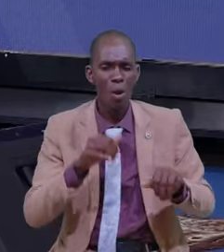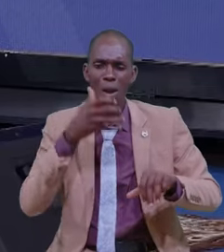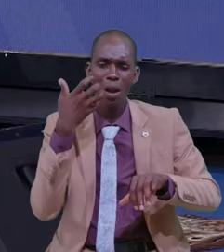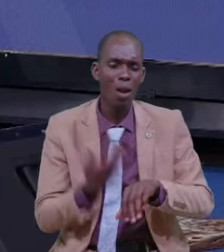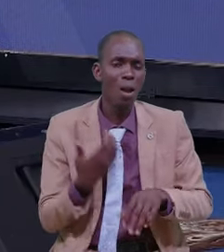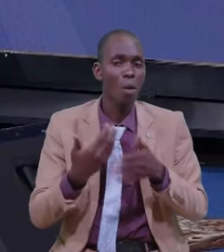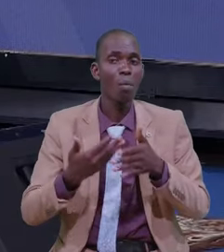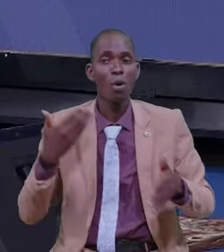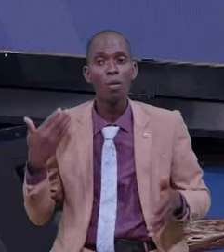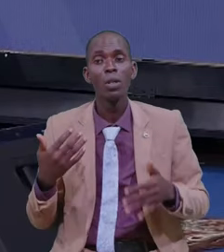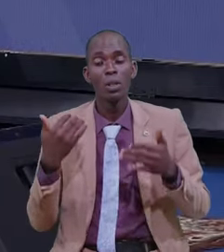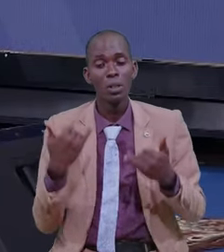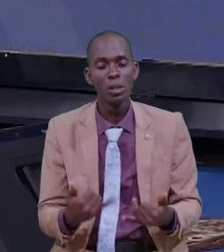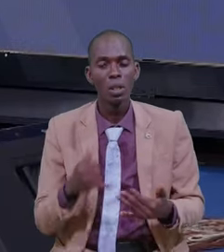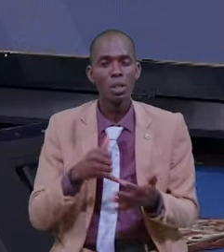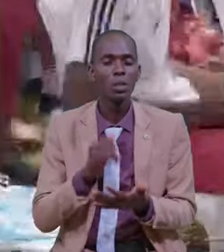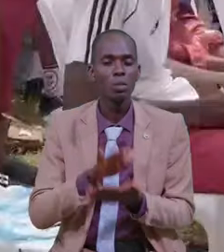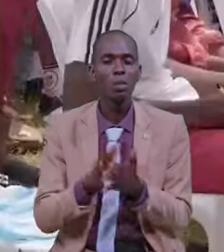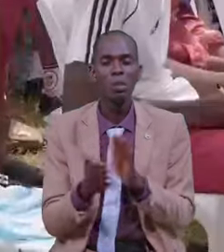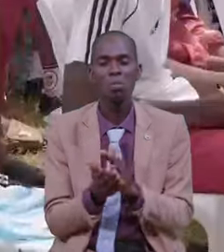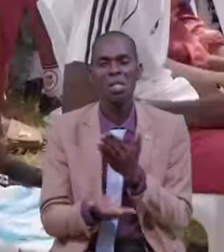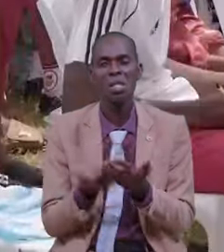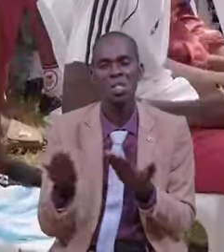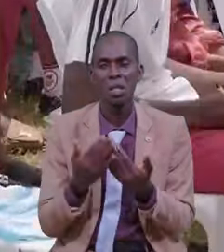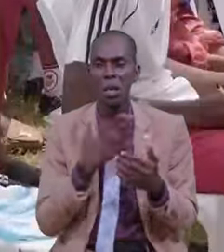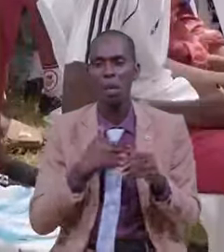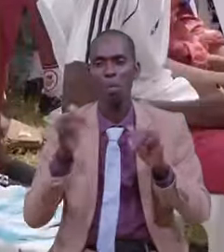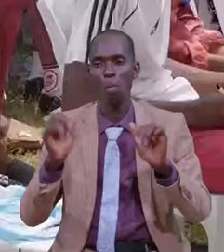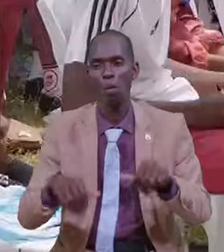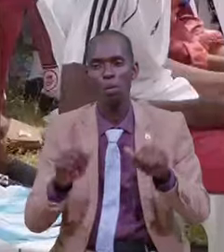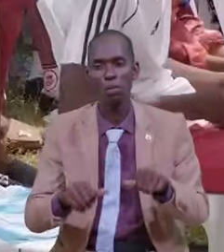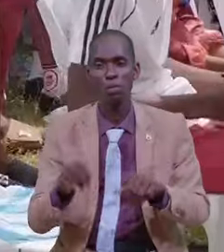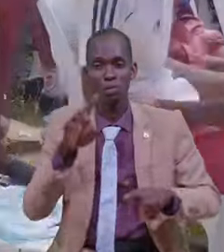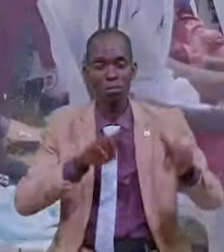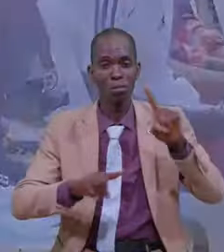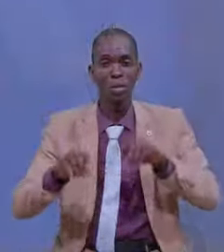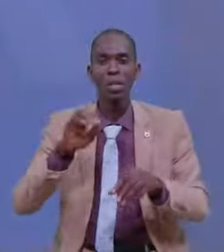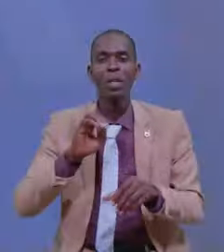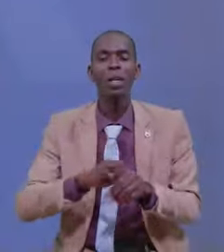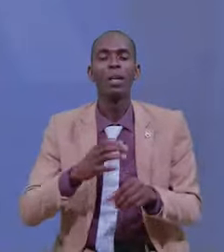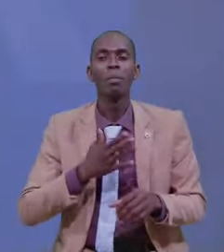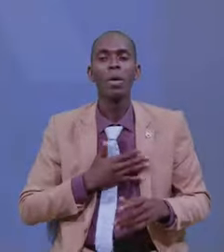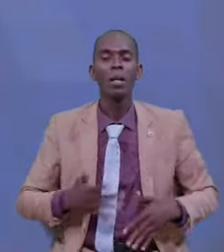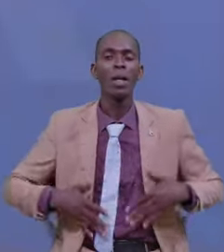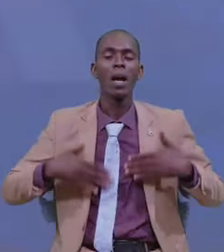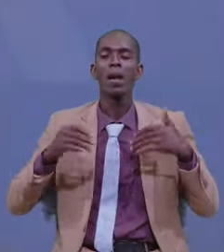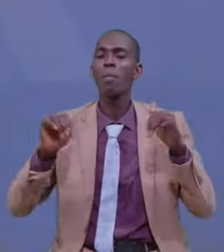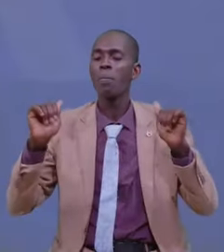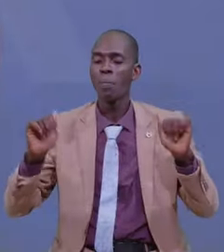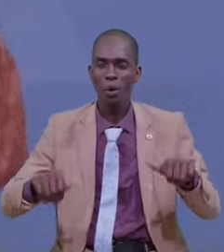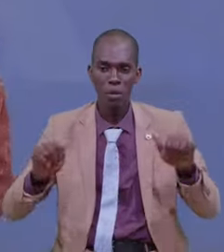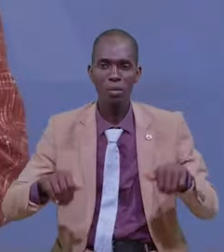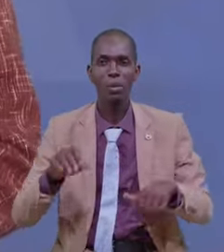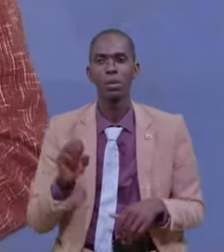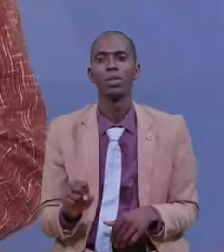now easy and they are possible. In my life, possibilities. In